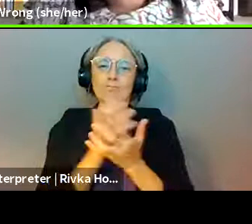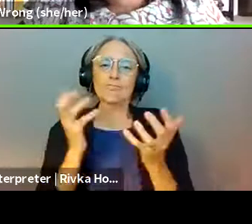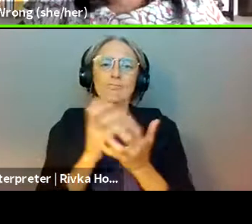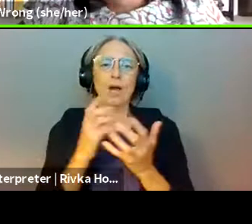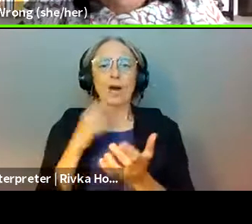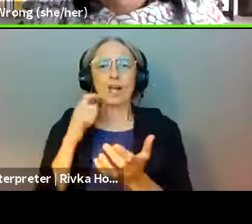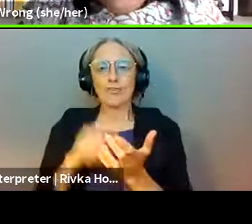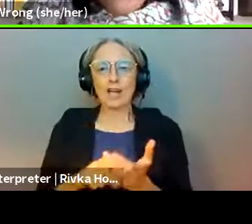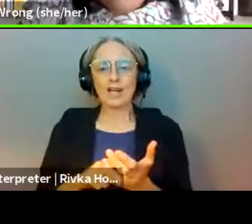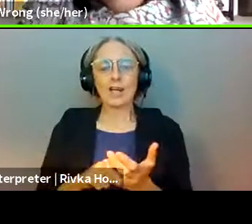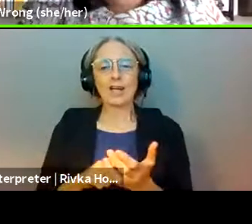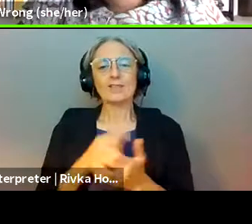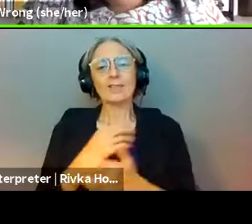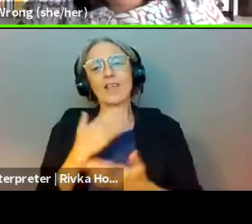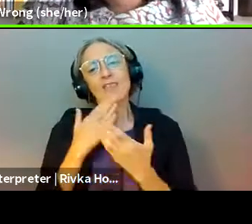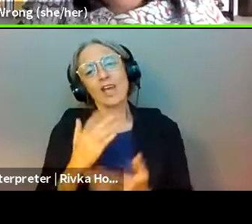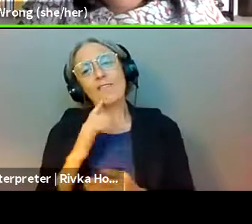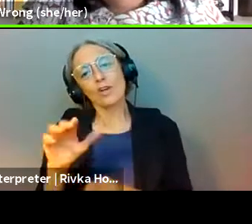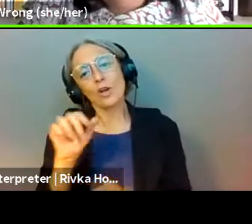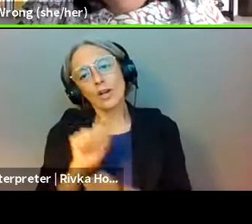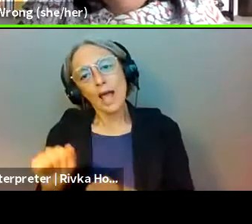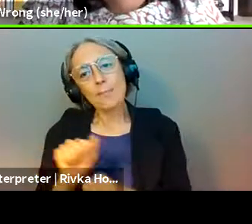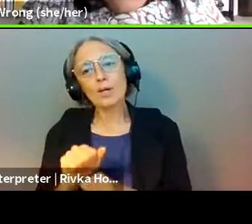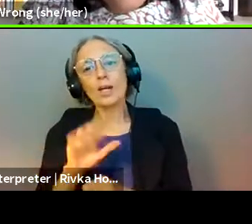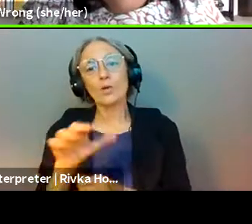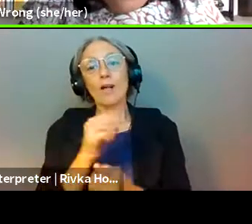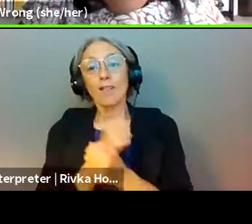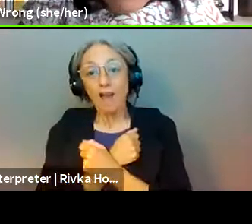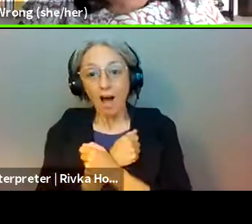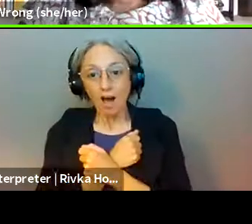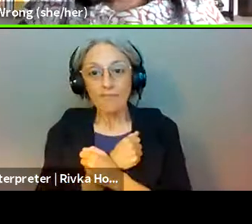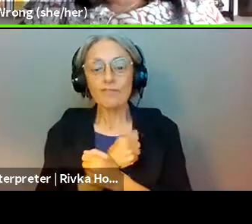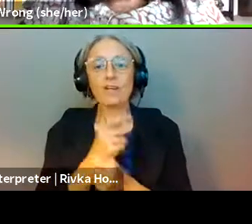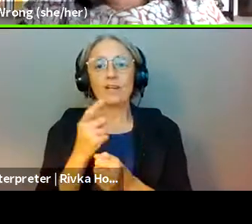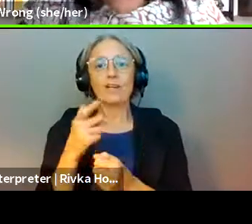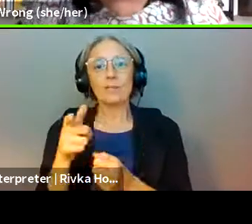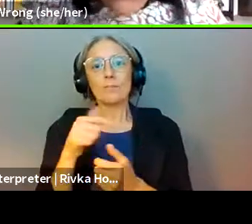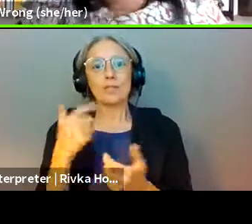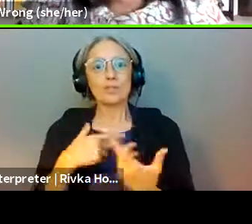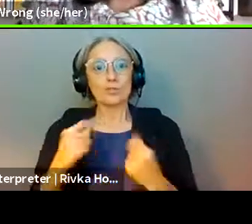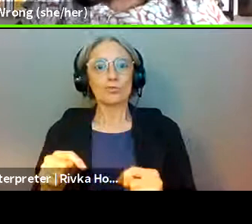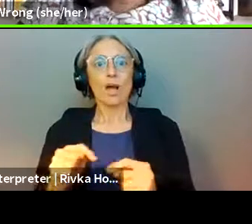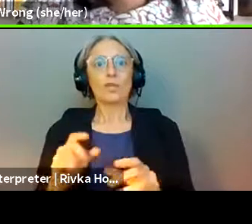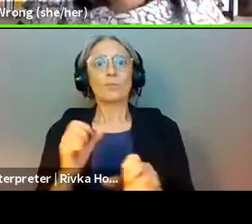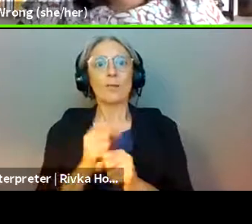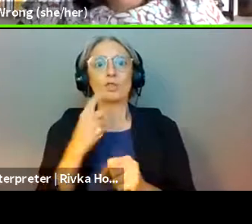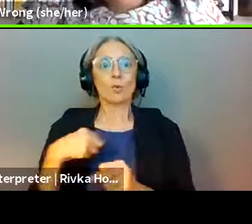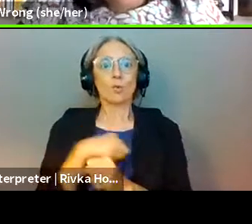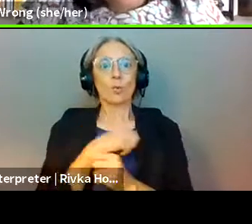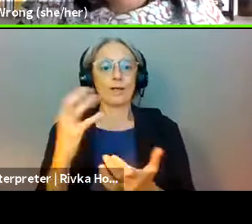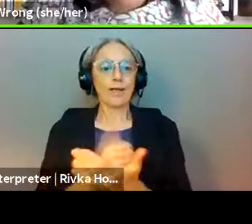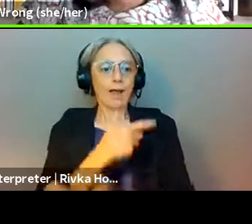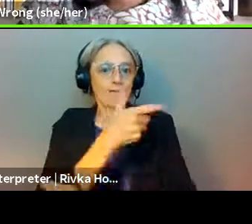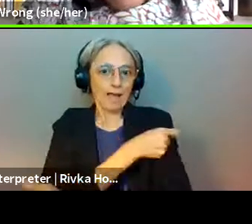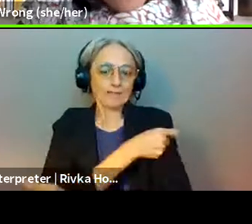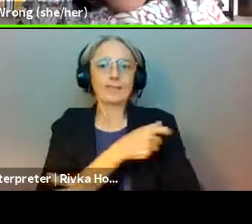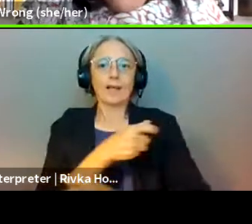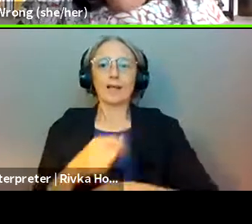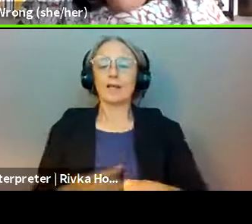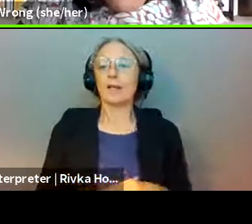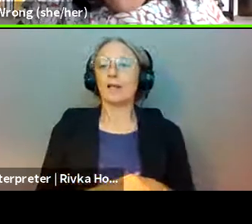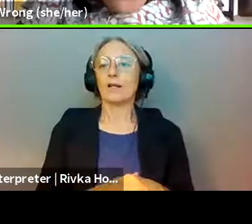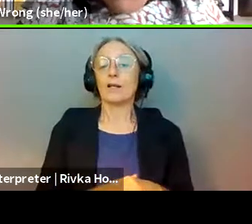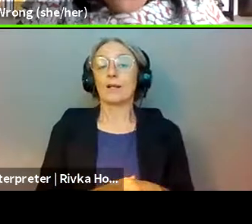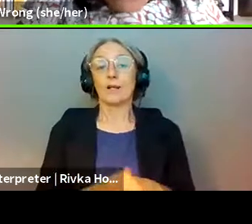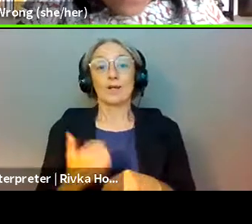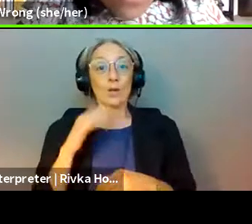labor and the love that went into trying to get us vaccinated, because as we know in disability justice,